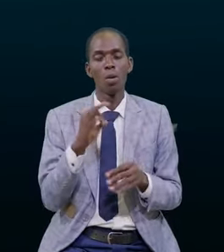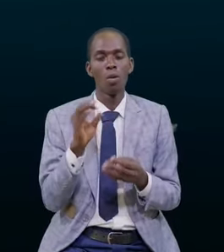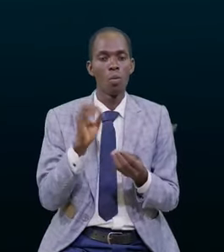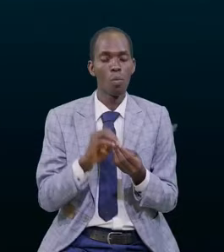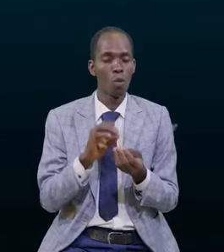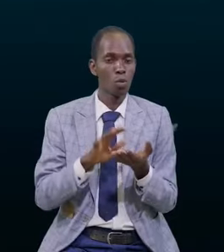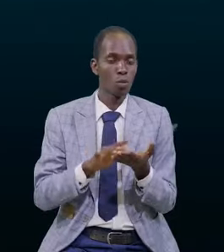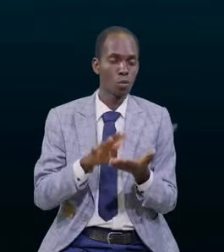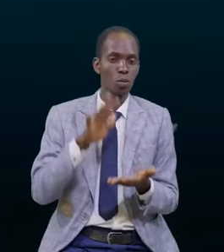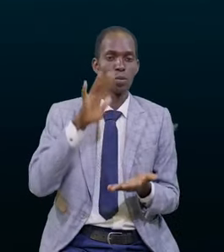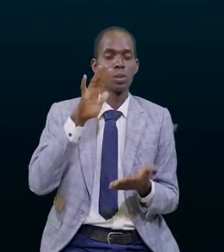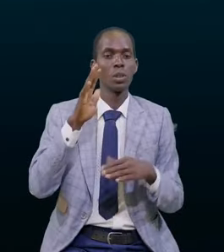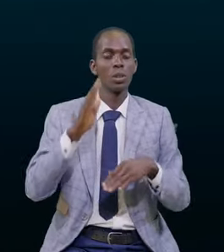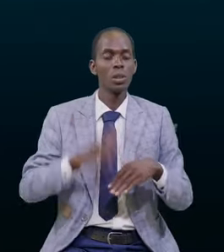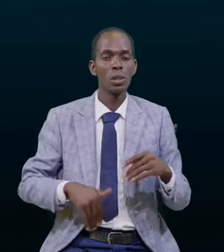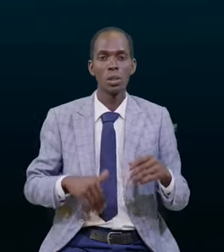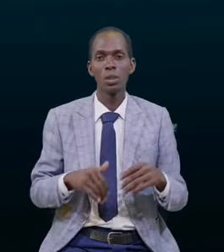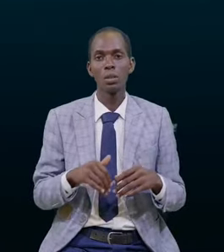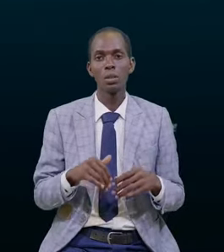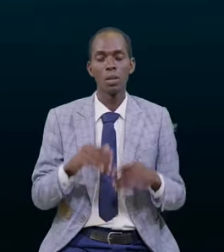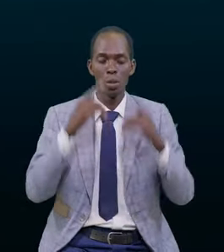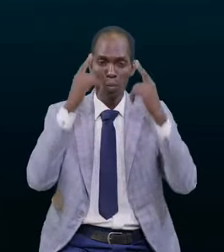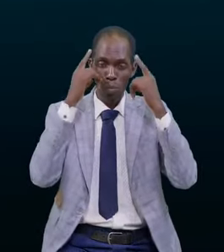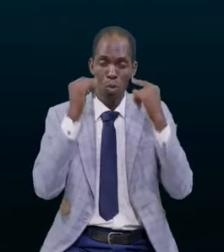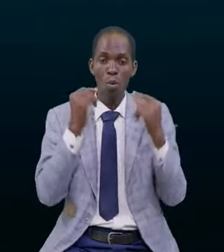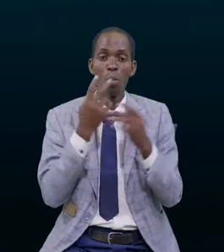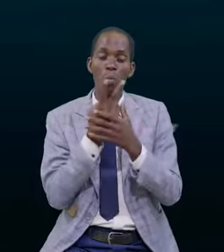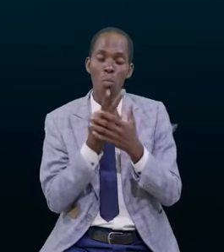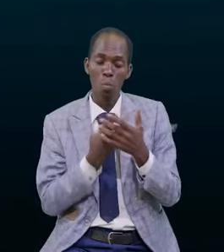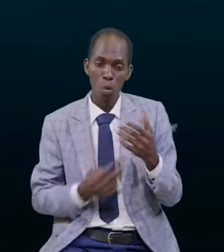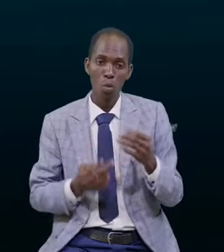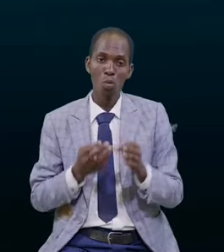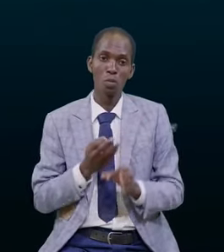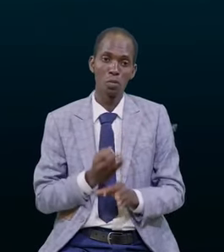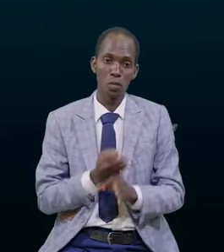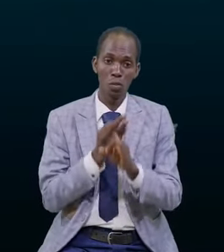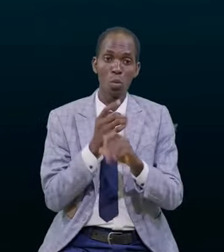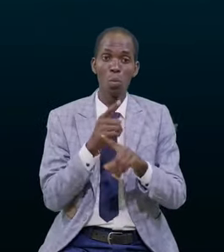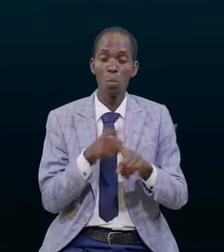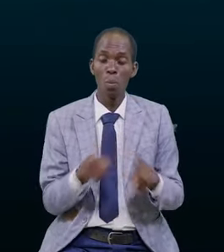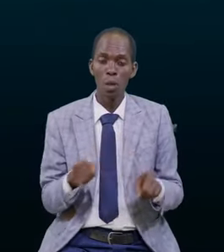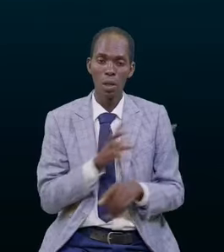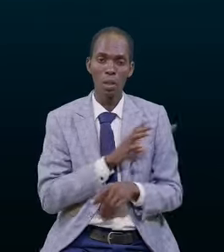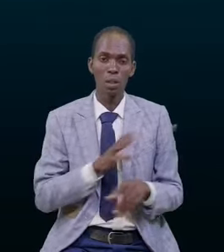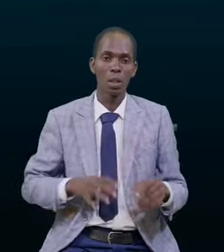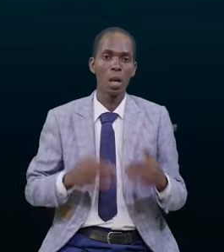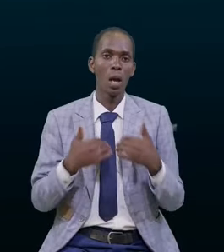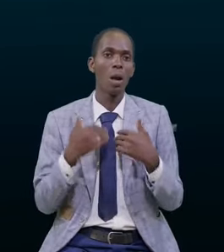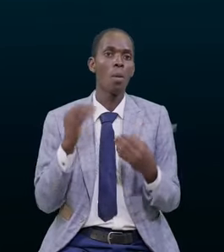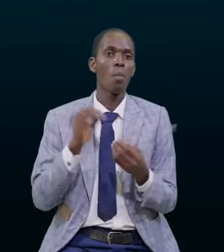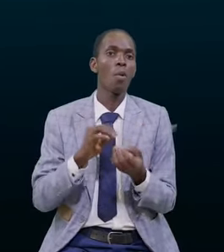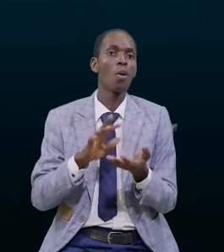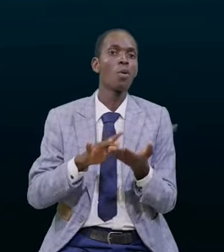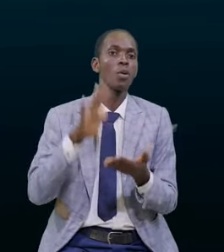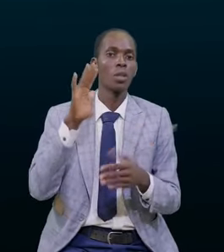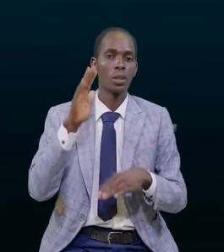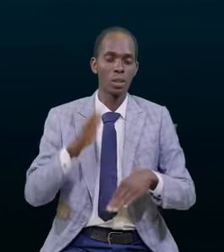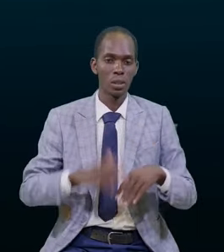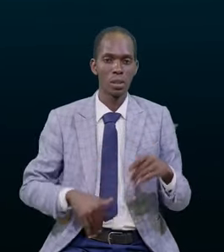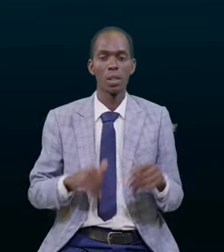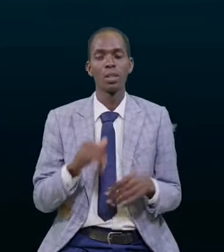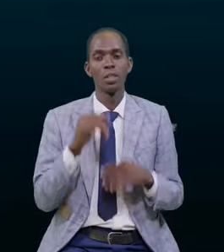but this one is counted worthy of more Glory than Moses in as much as he who had built the